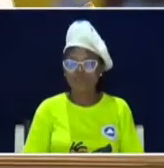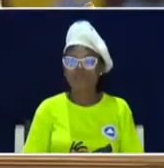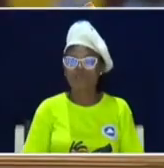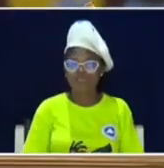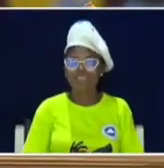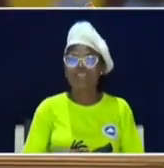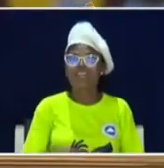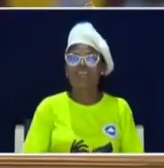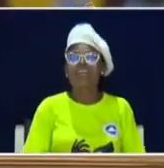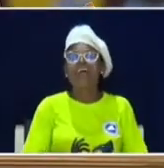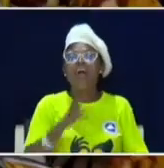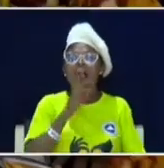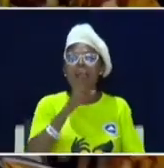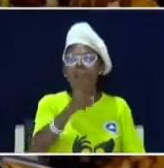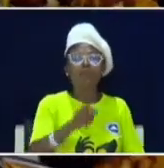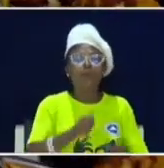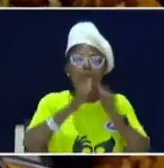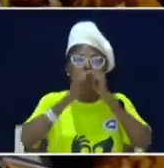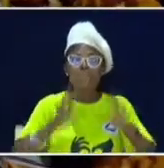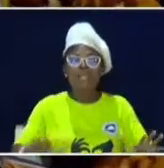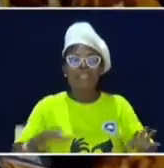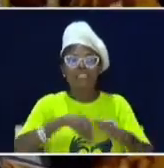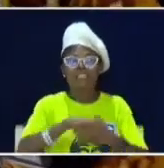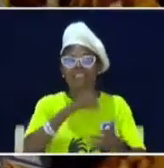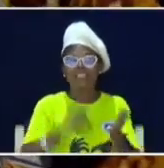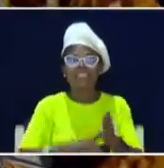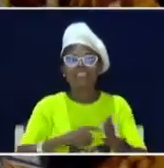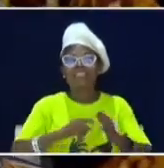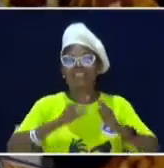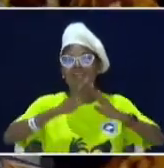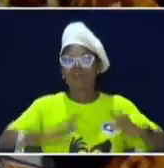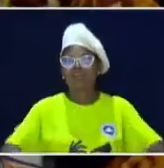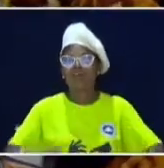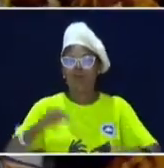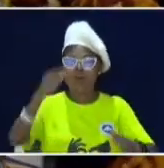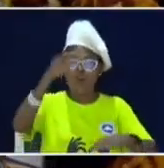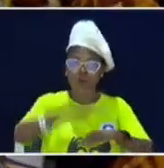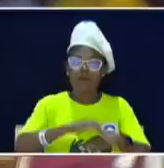Are you blessing this house? Lastly, on that, I'll say,